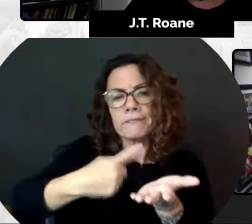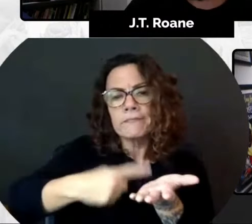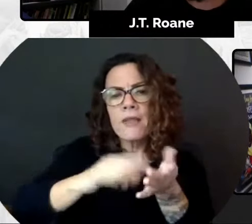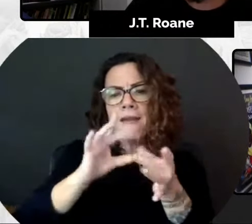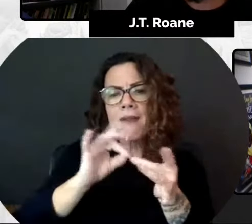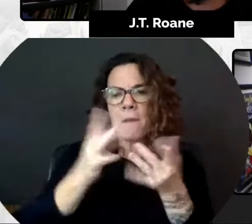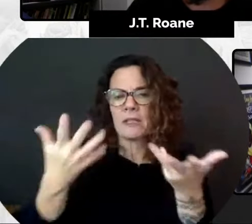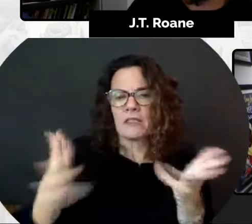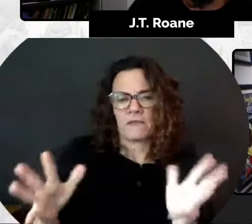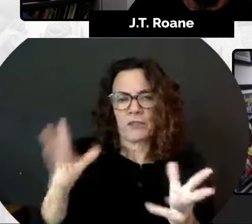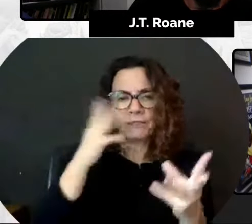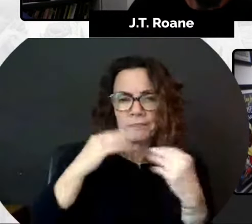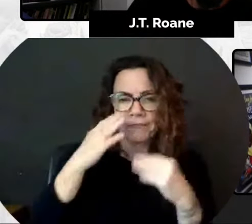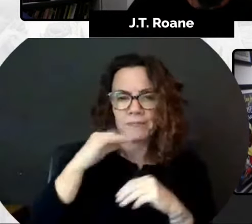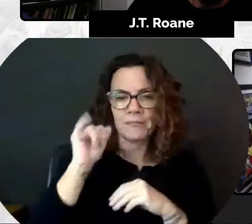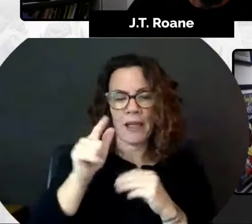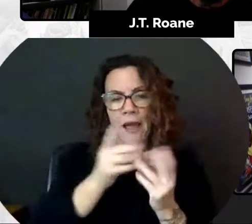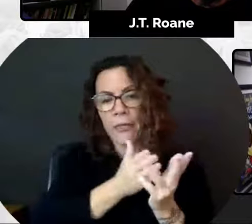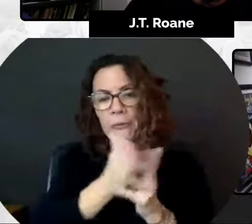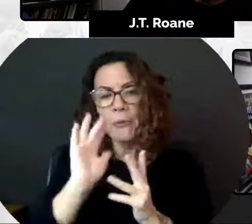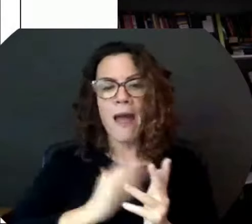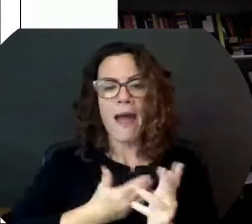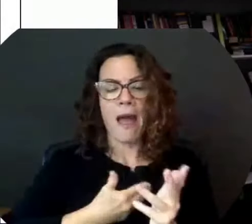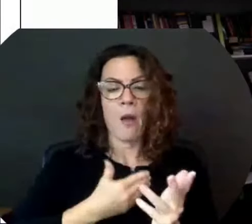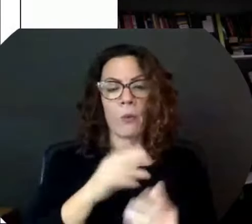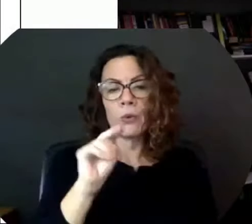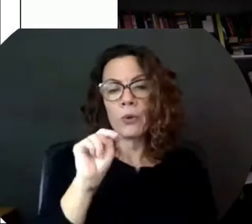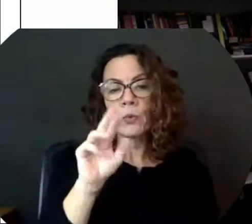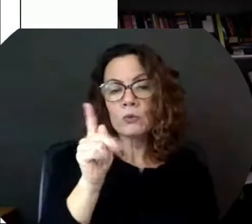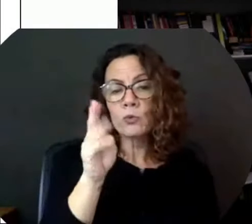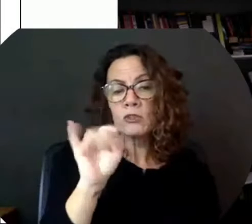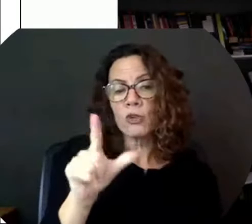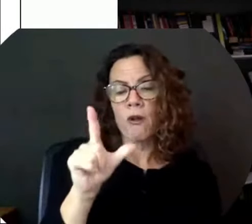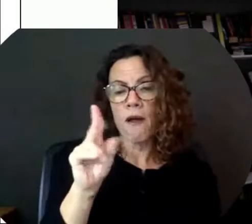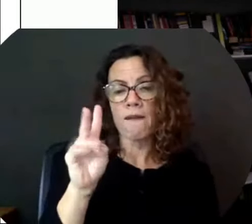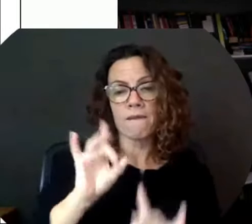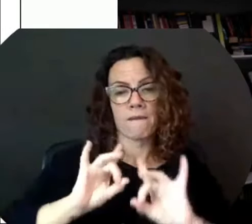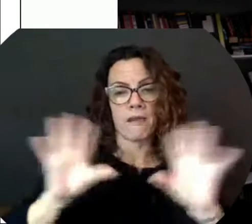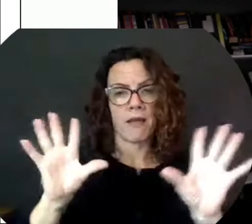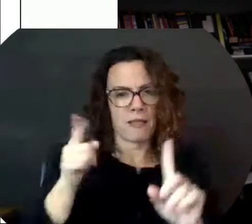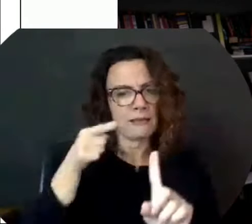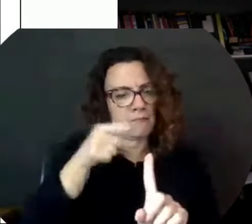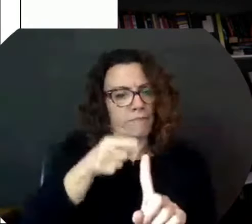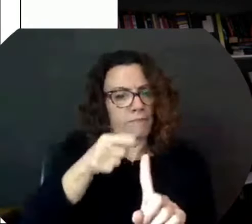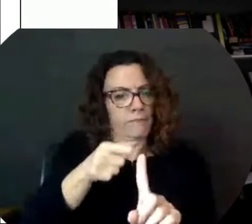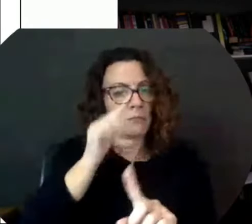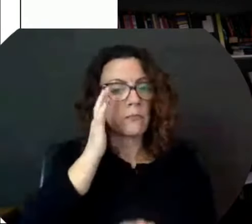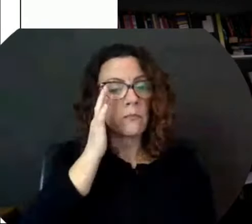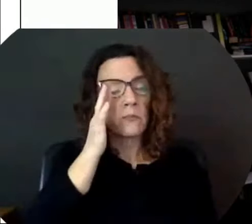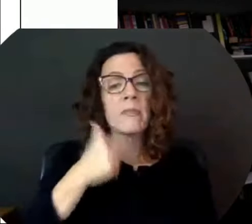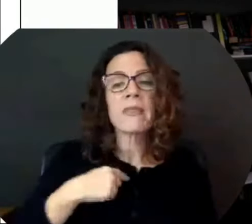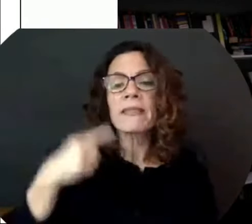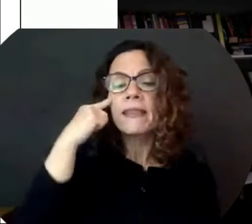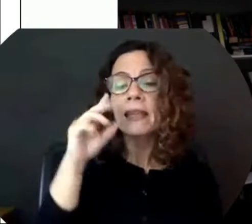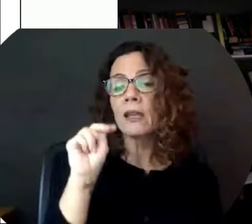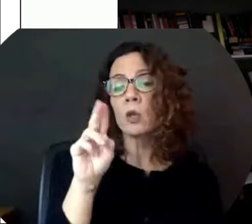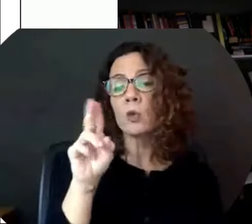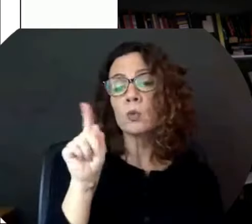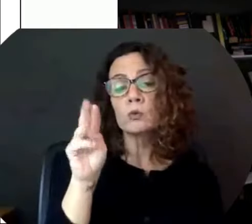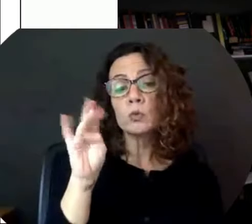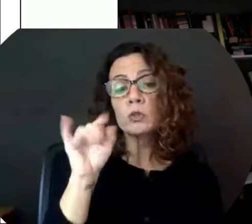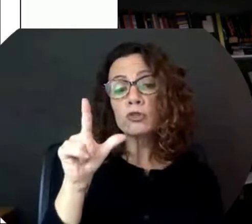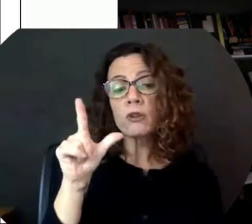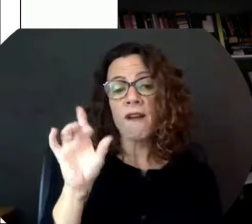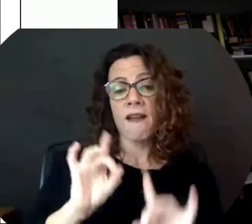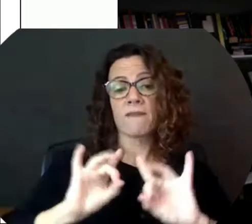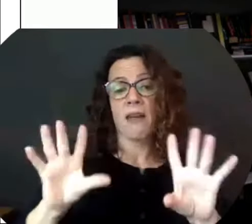nutritional violence, especially. I think the nutritional violence of prisons really replays